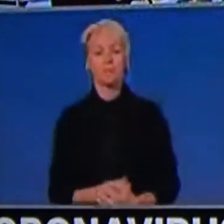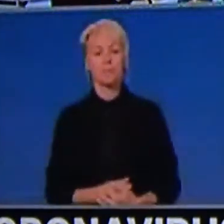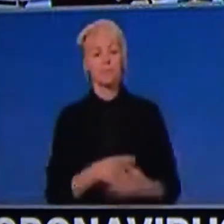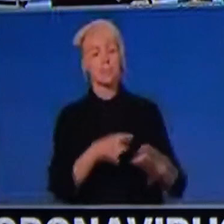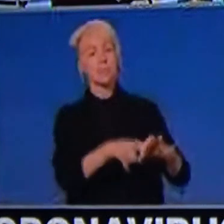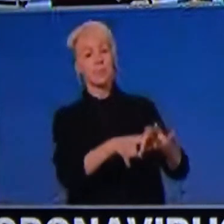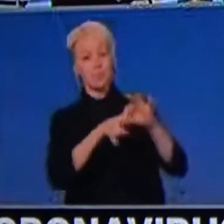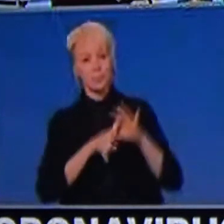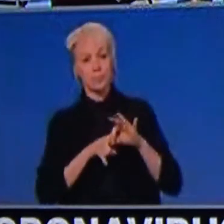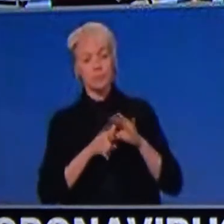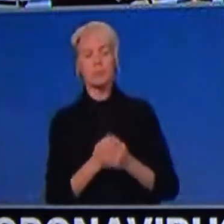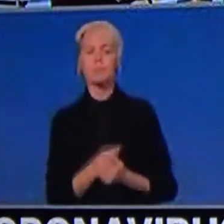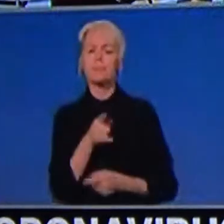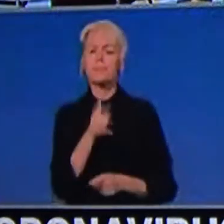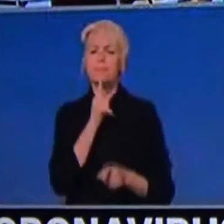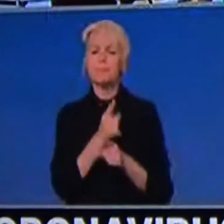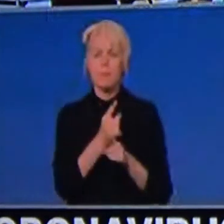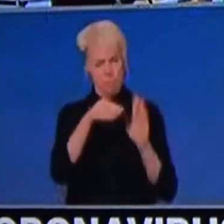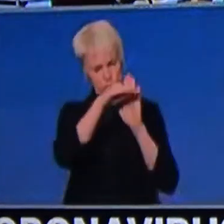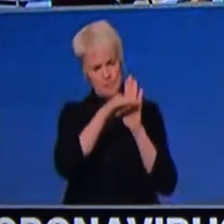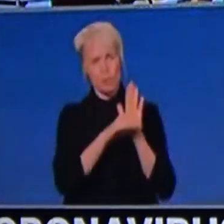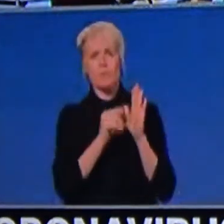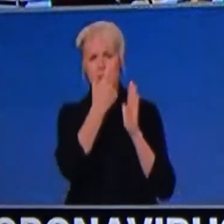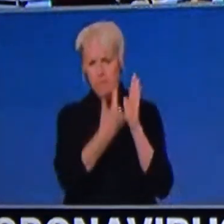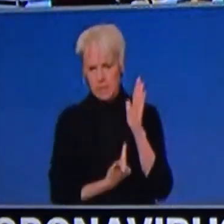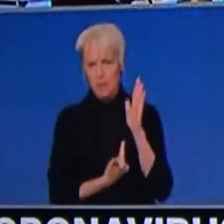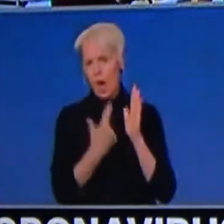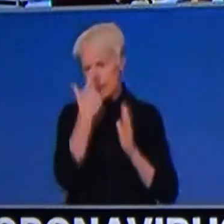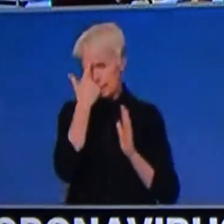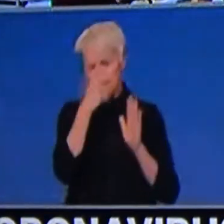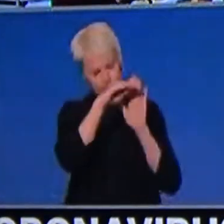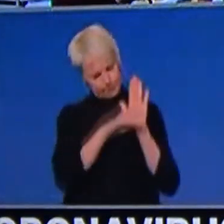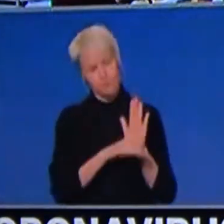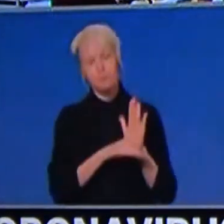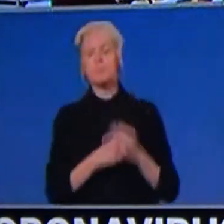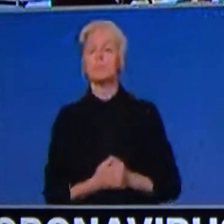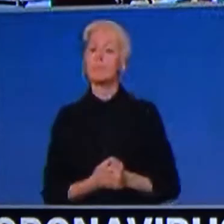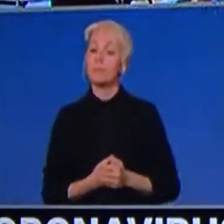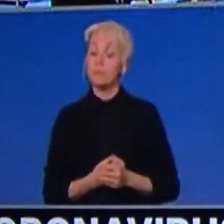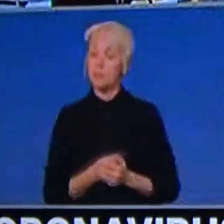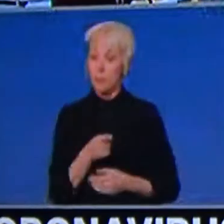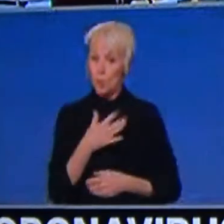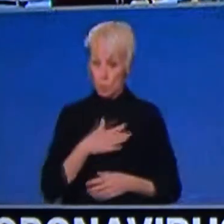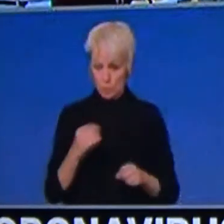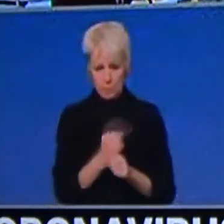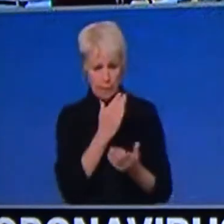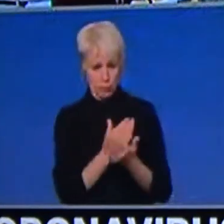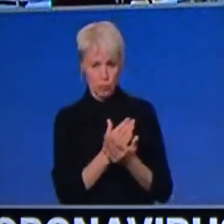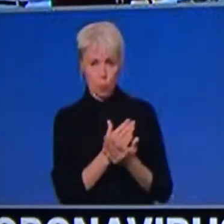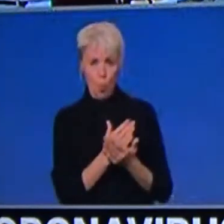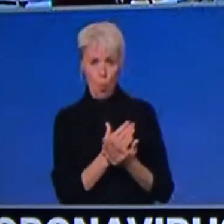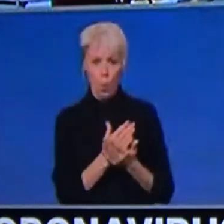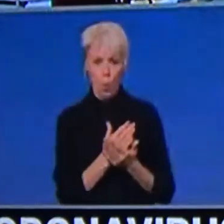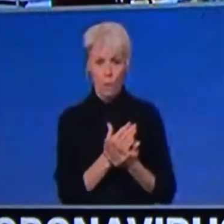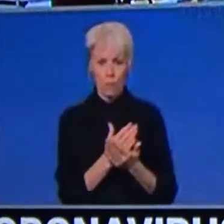You say in your principles that with the teachers and schools that you want to ensure the health and safety of